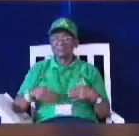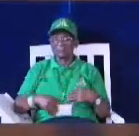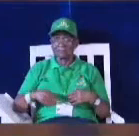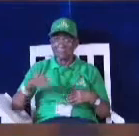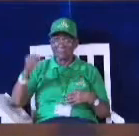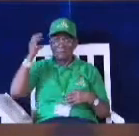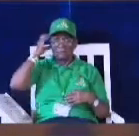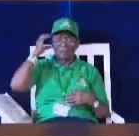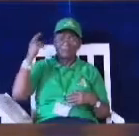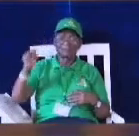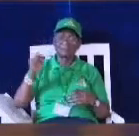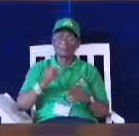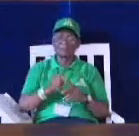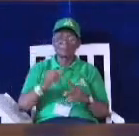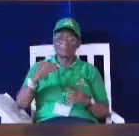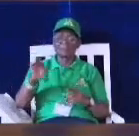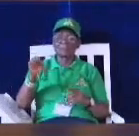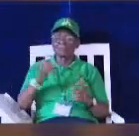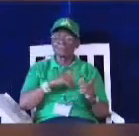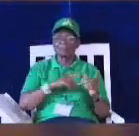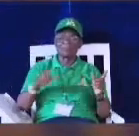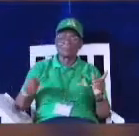the Lord.